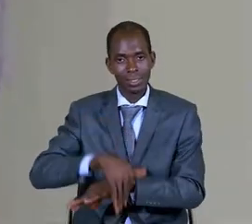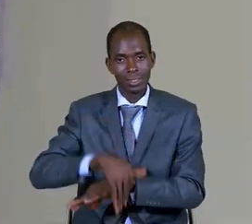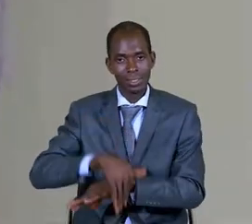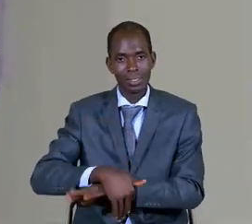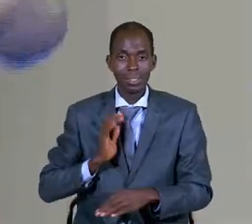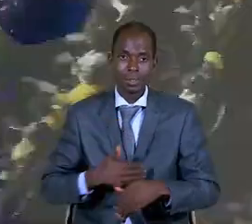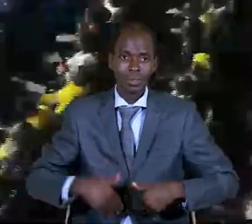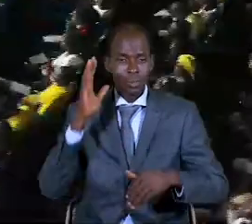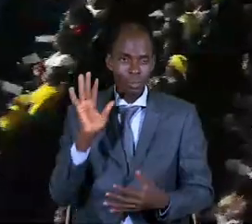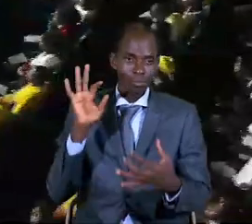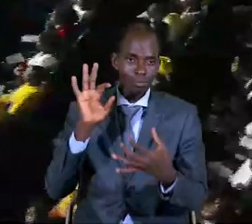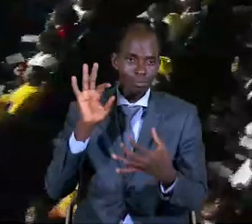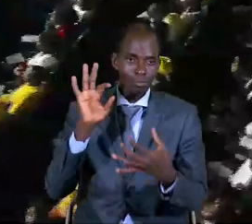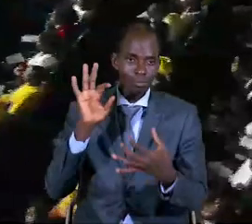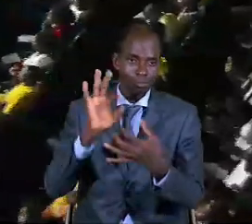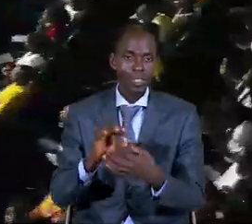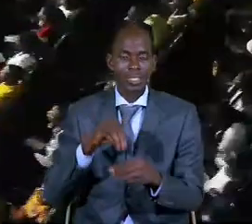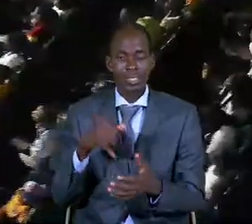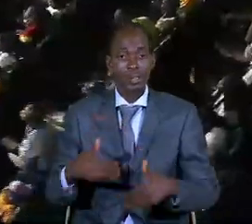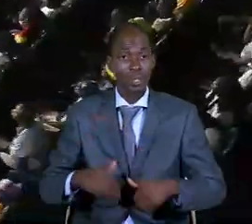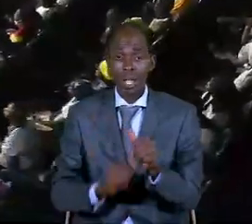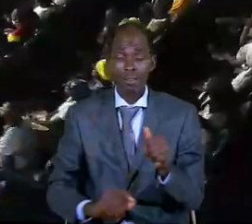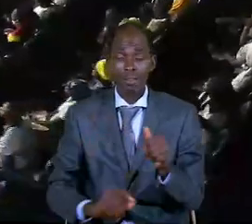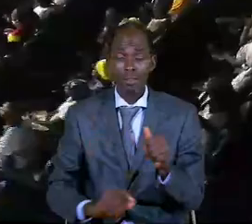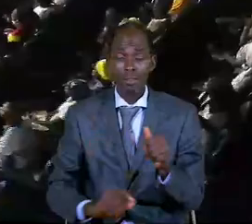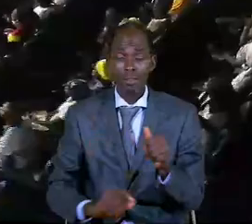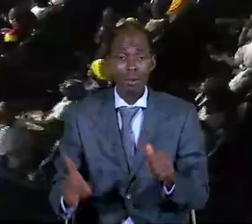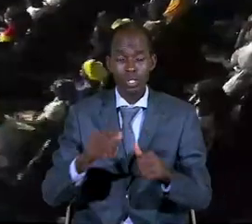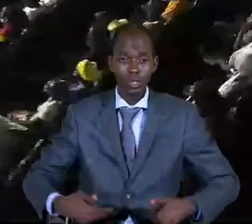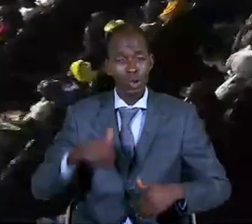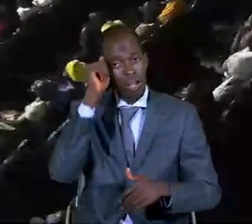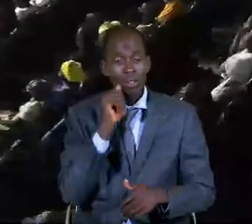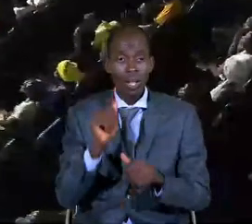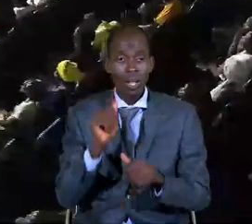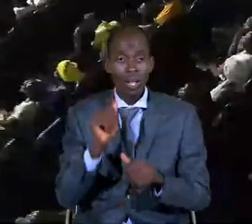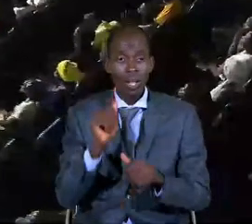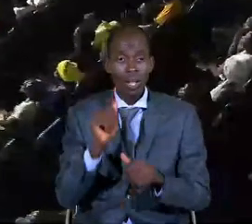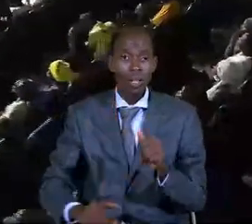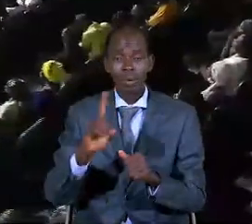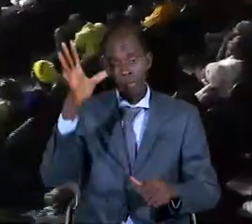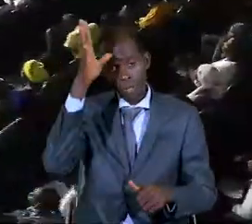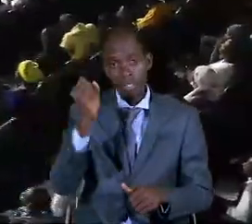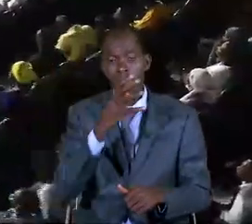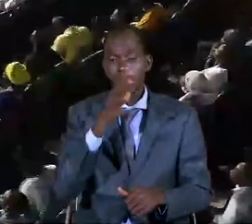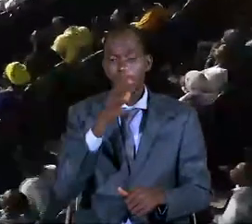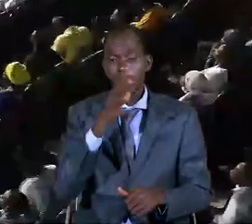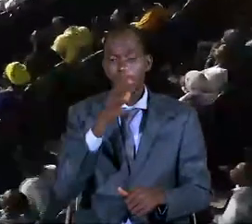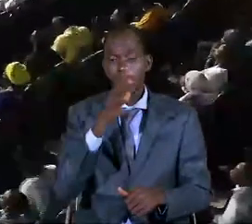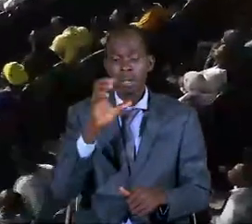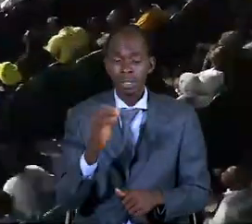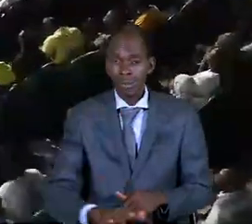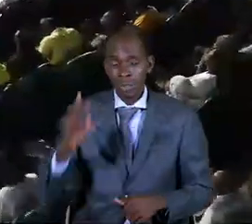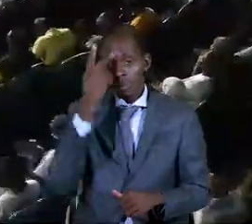partake in it tonight. Youths everywhere, young adults everywhere, fathers and mothers, children and